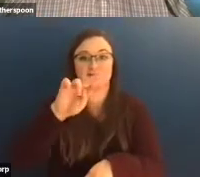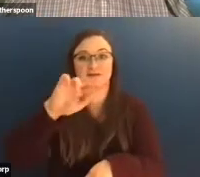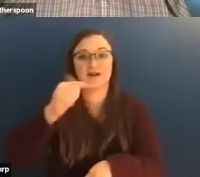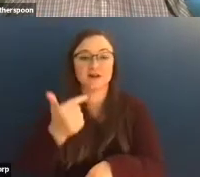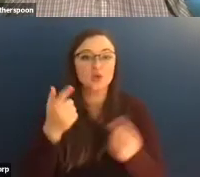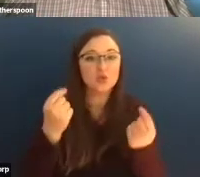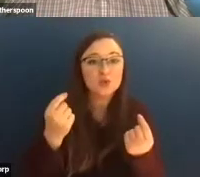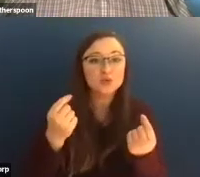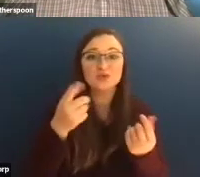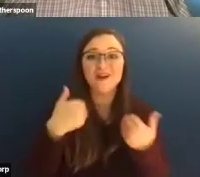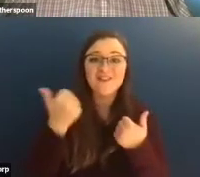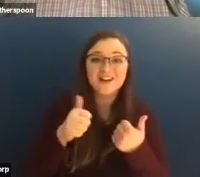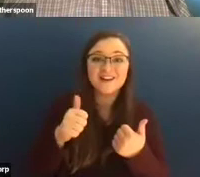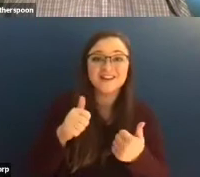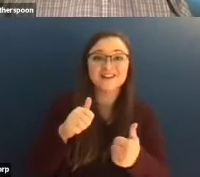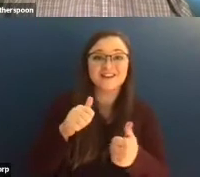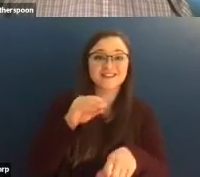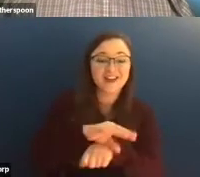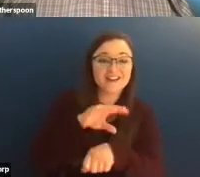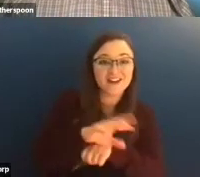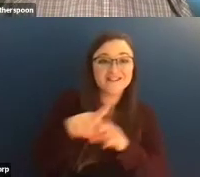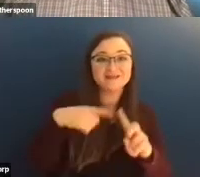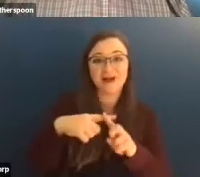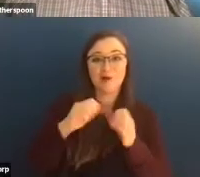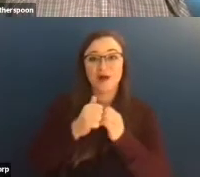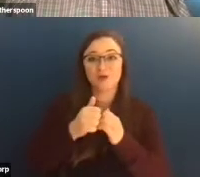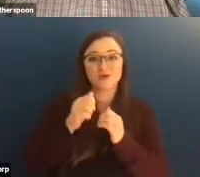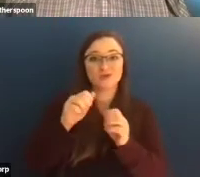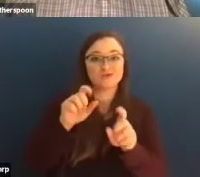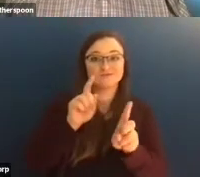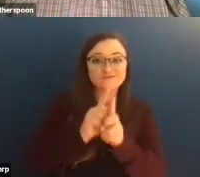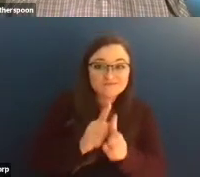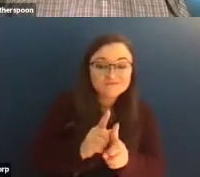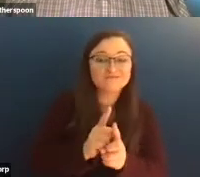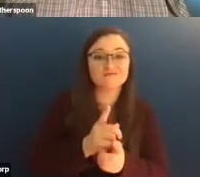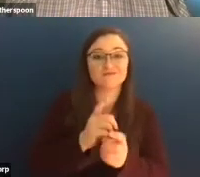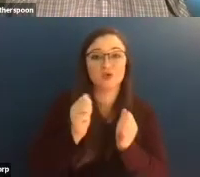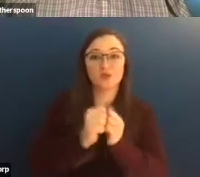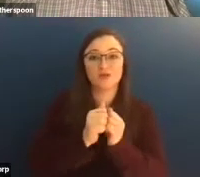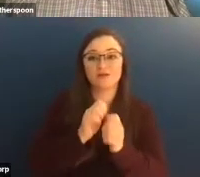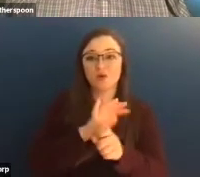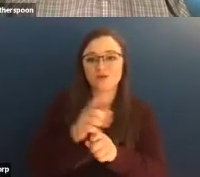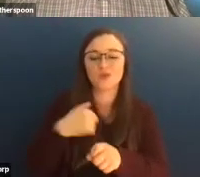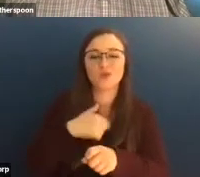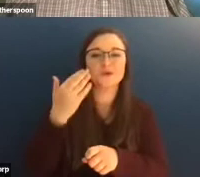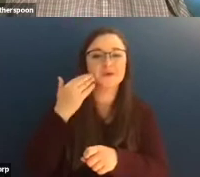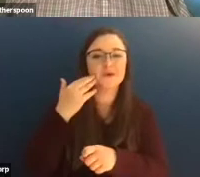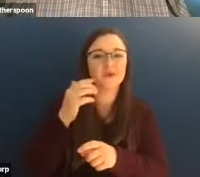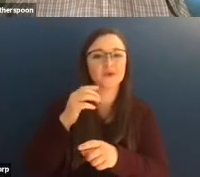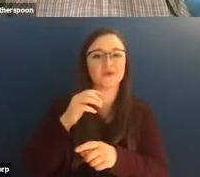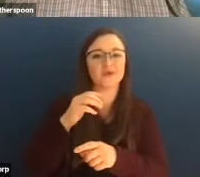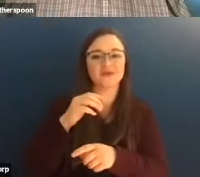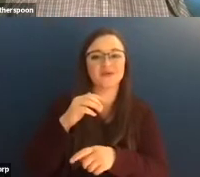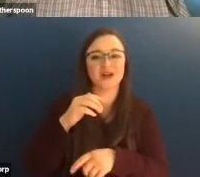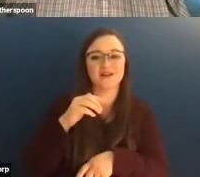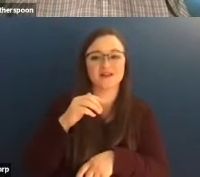any advice about that? And we all know that for admissions, that's an important part of the application. And our students are not